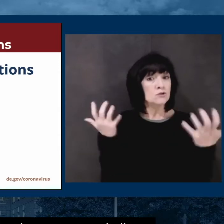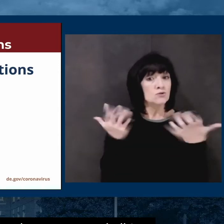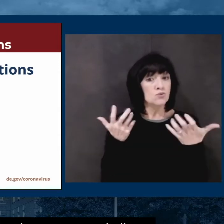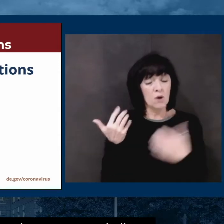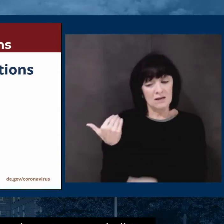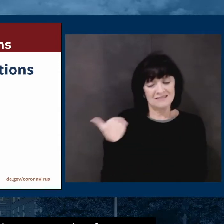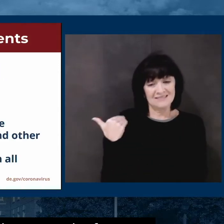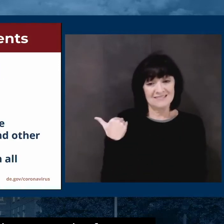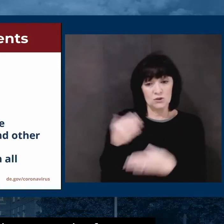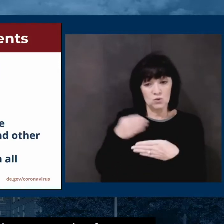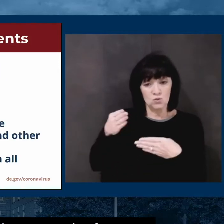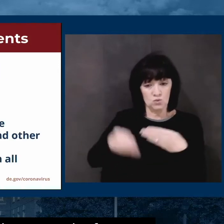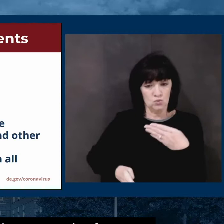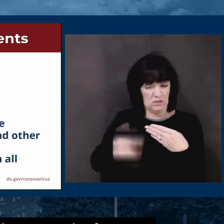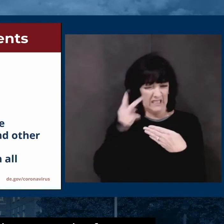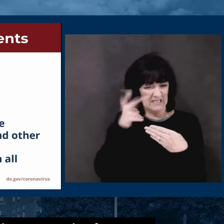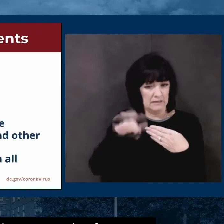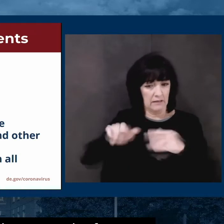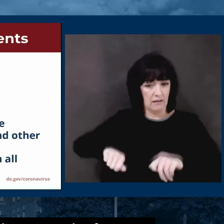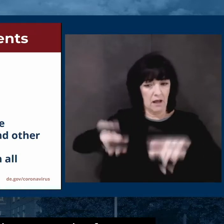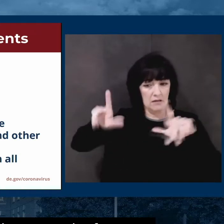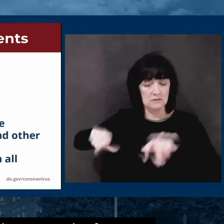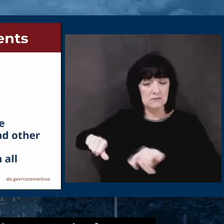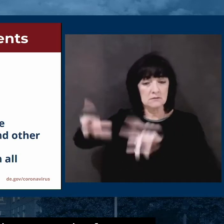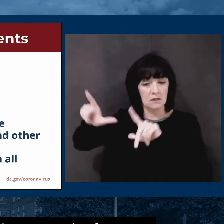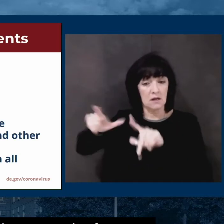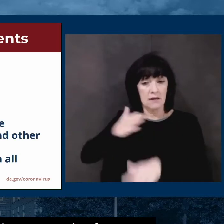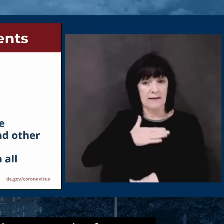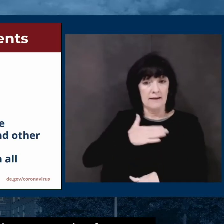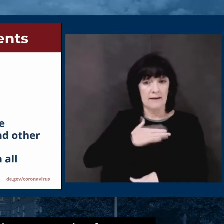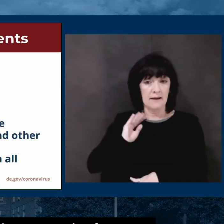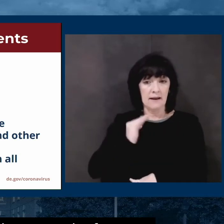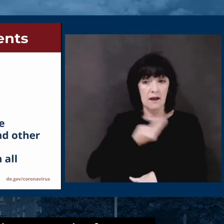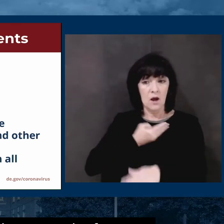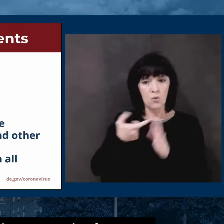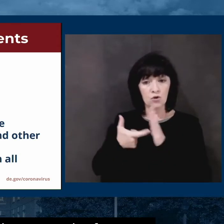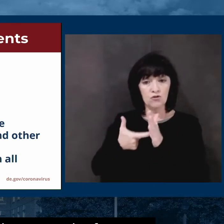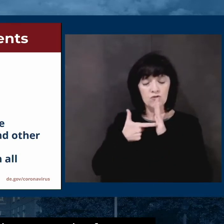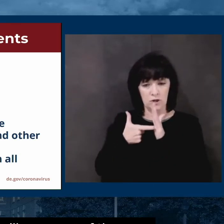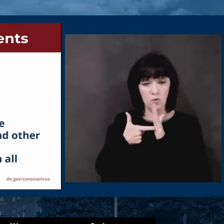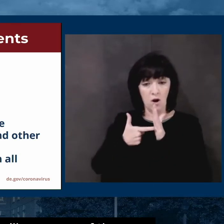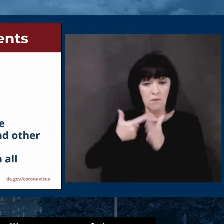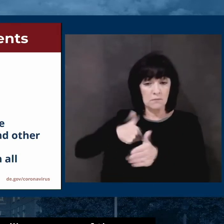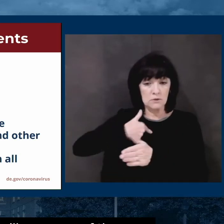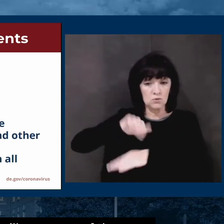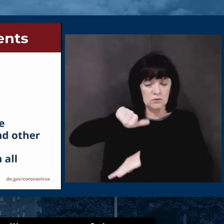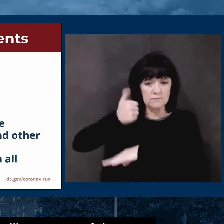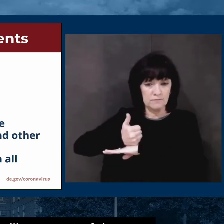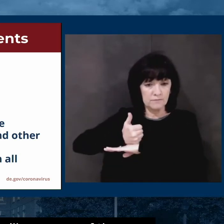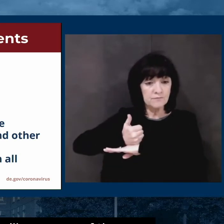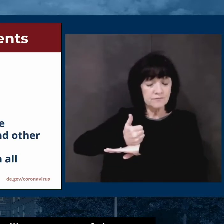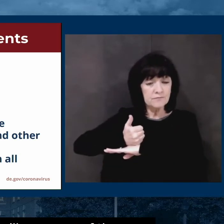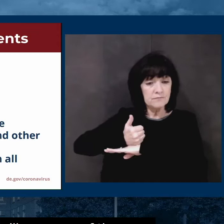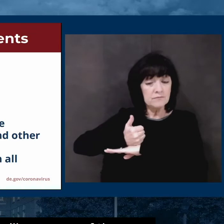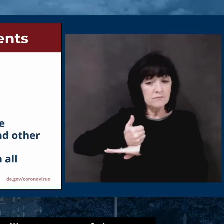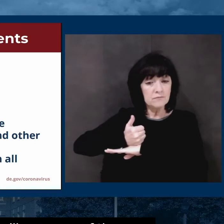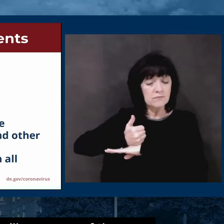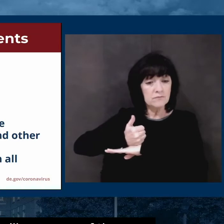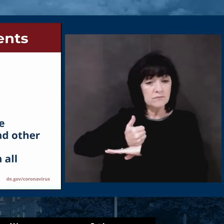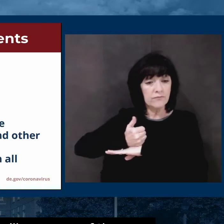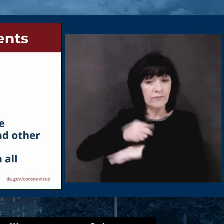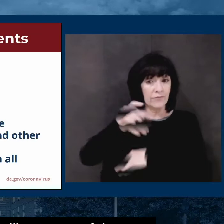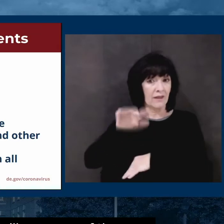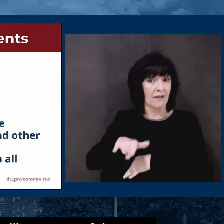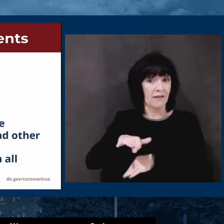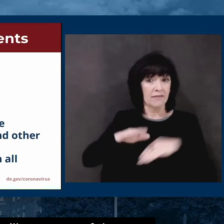if we look at the next slide, we'll see some of these requirements that we have in place now. And there was certainly a photo that made the